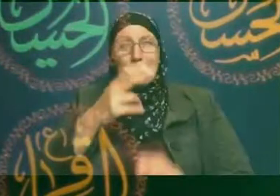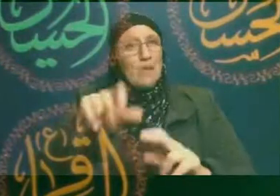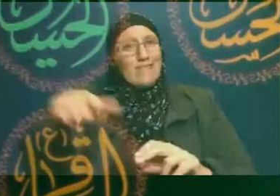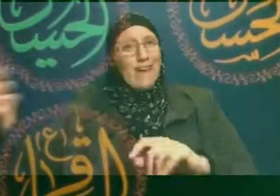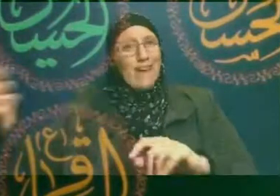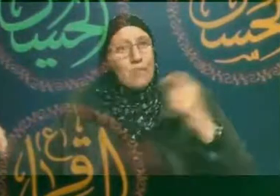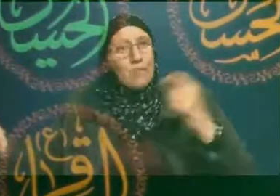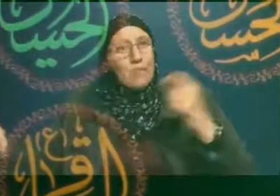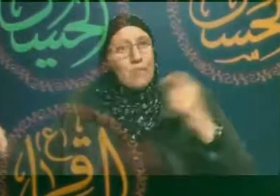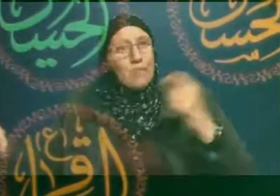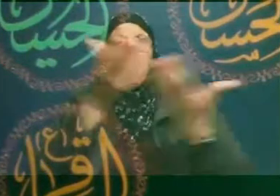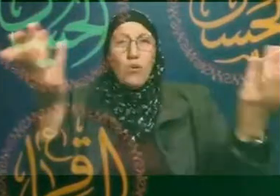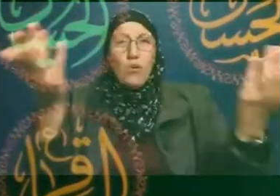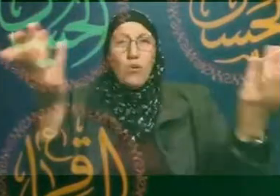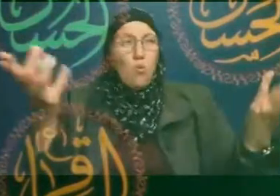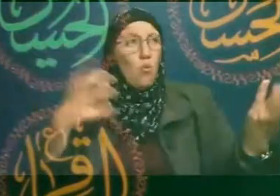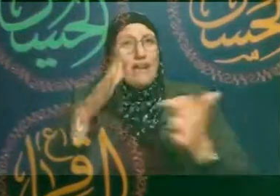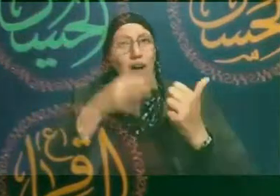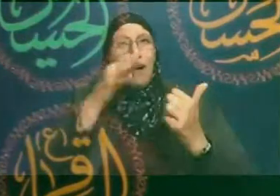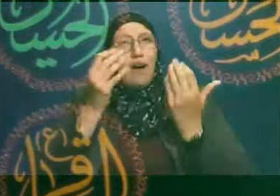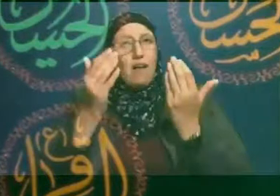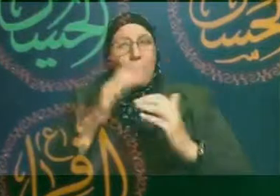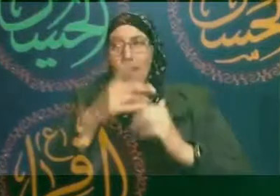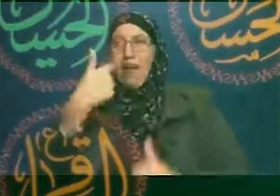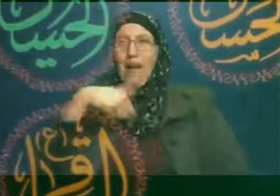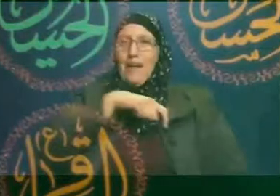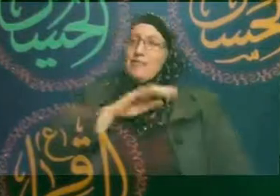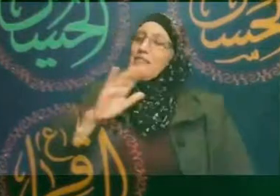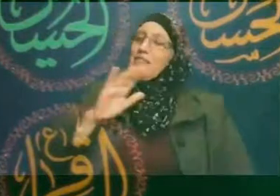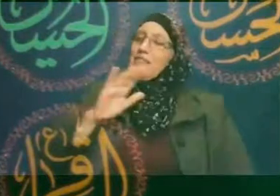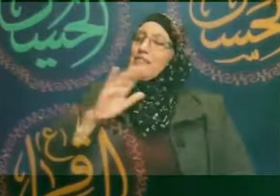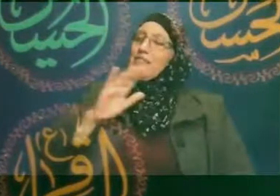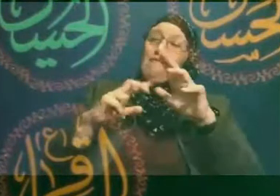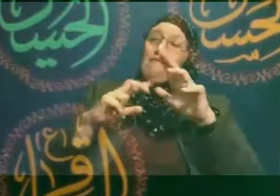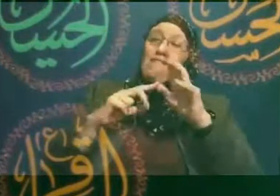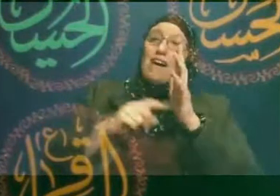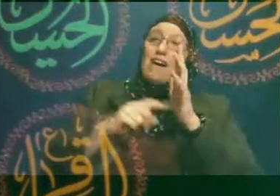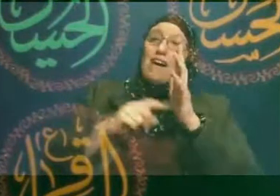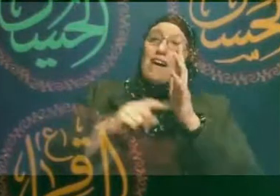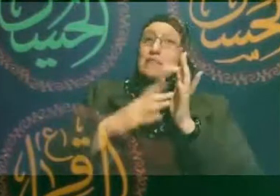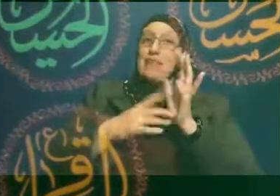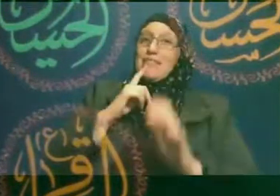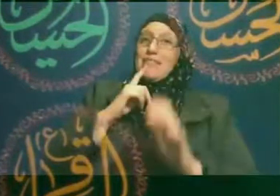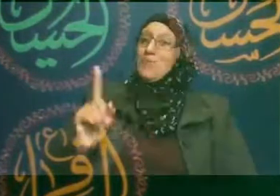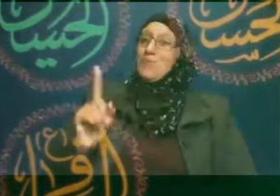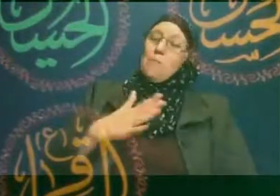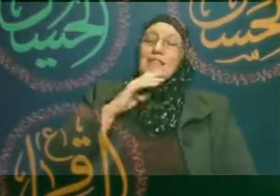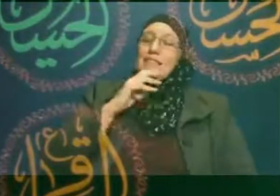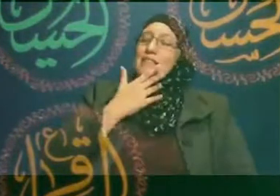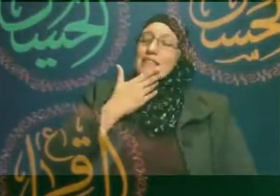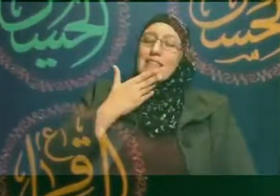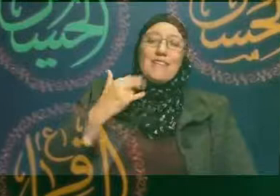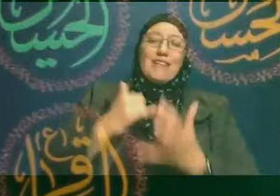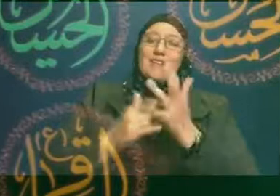about us? And Fatima goes, Al-Jar thumma ad-dar, my dear son, first let's talk for